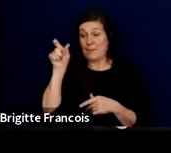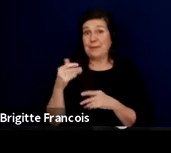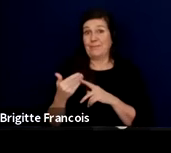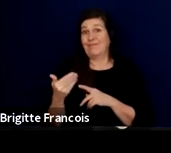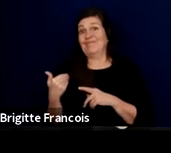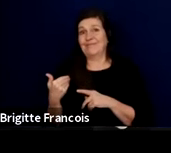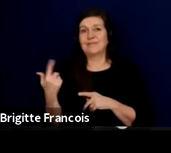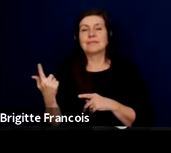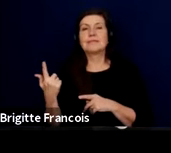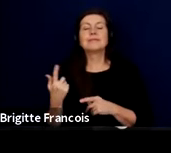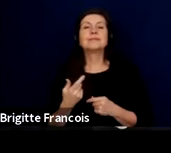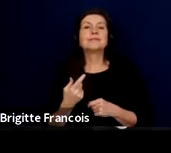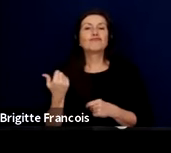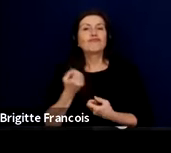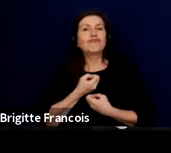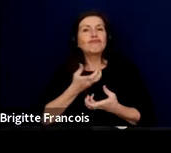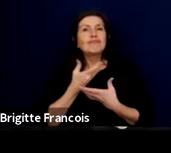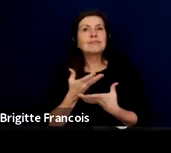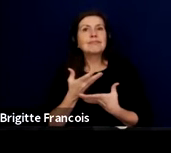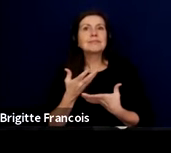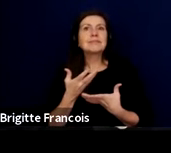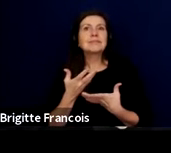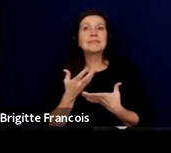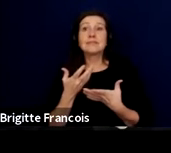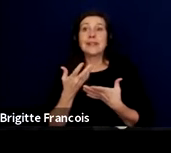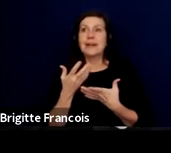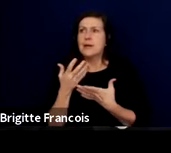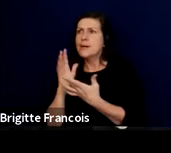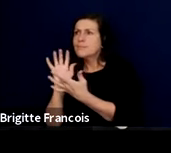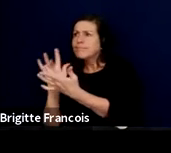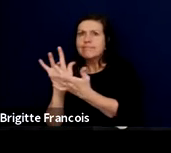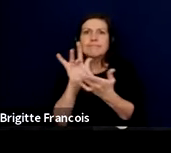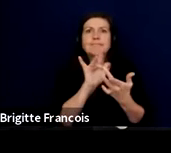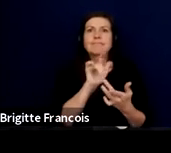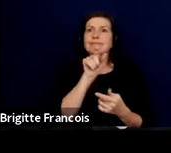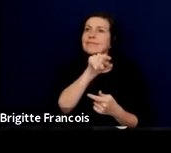about the good thing about contacting the